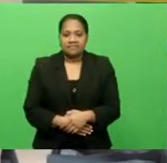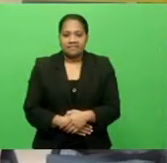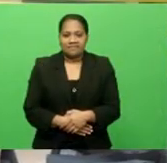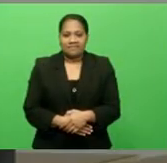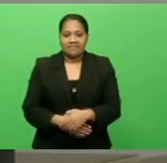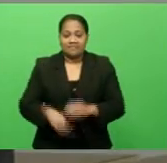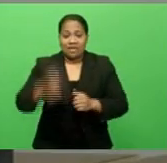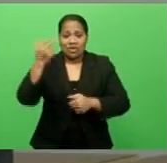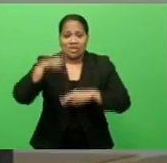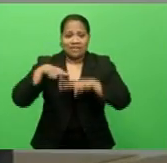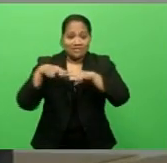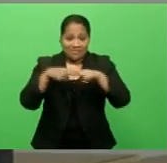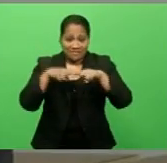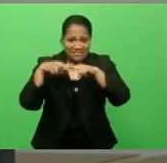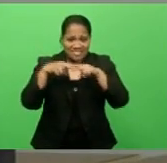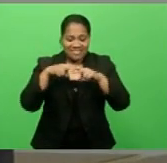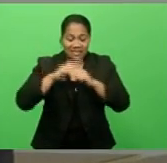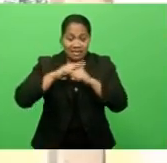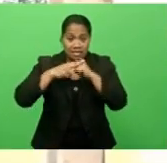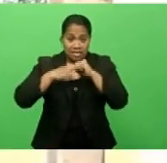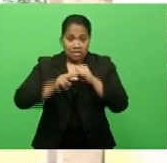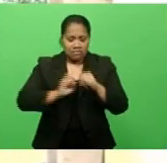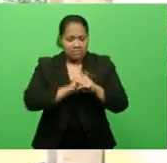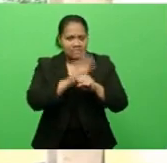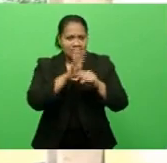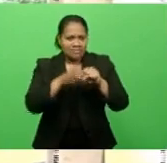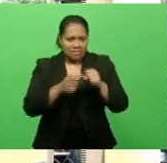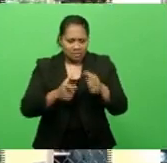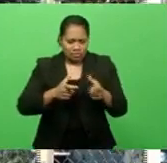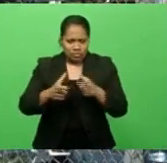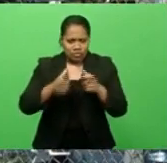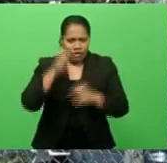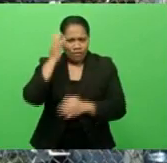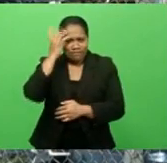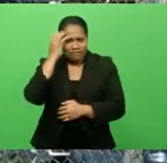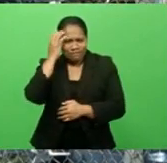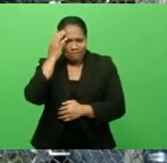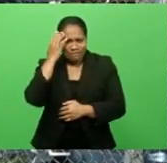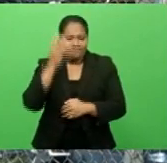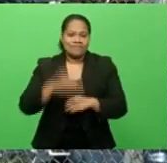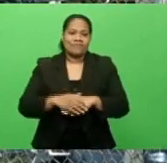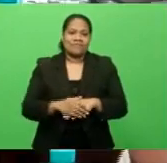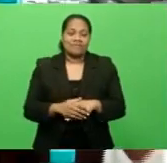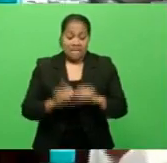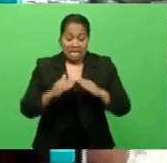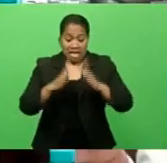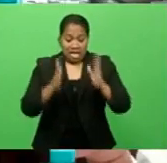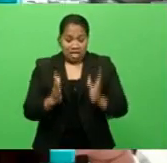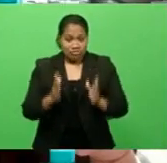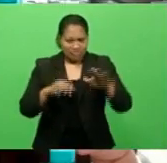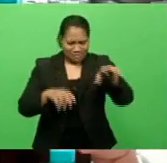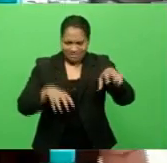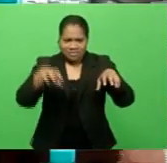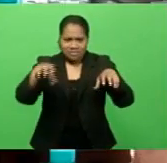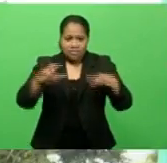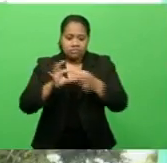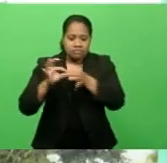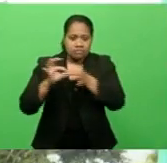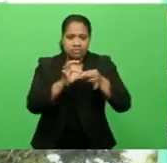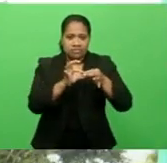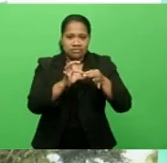Good evening, Fiji. In this bulletin, COVID-19 containment measures up to par, housing agencies to merge,